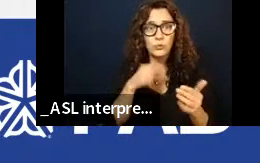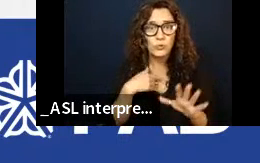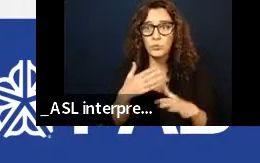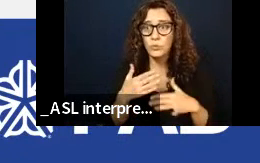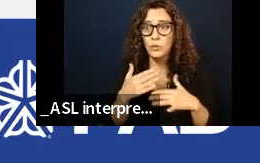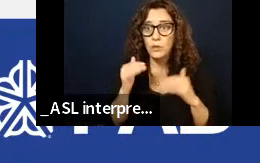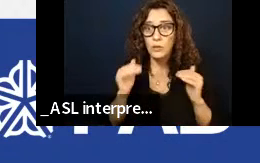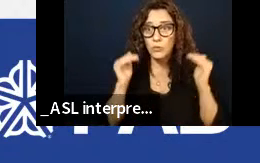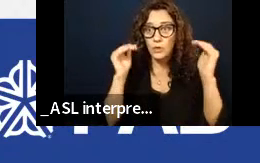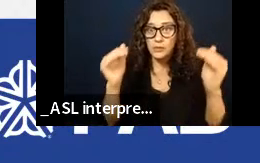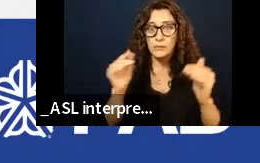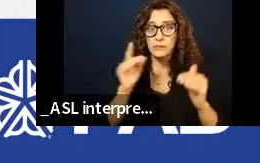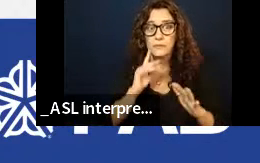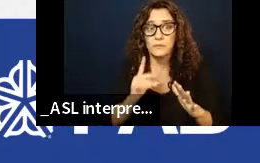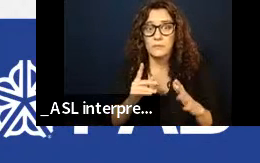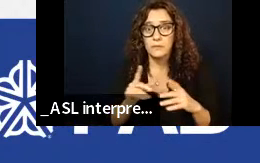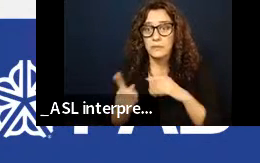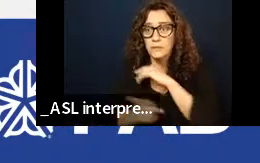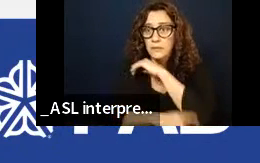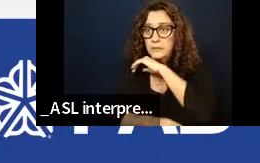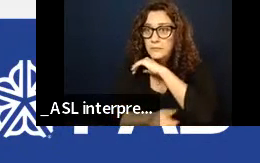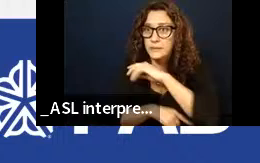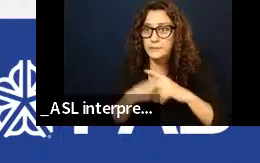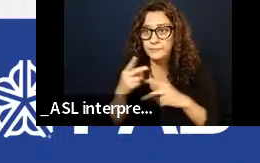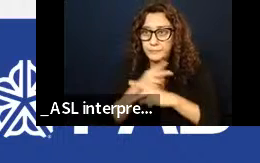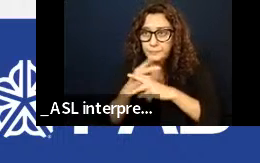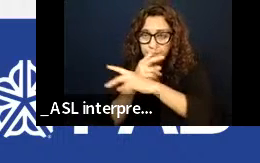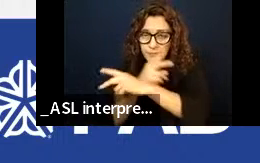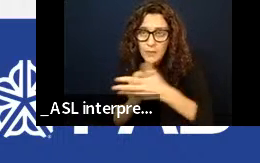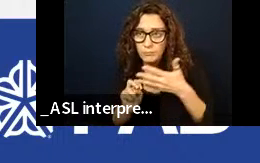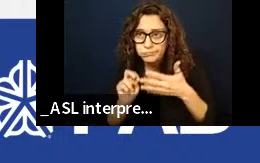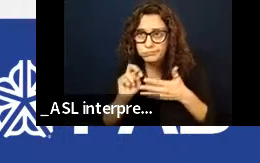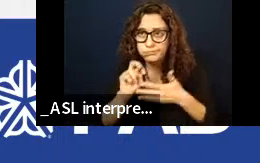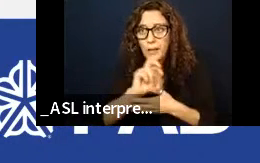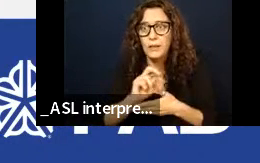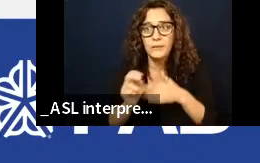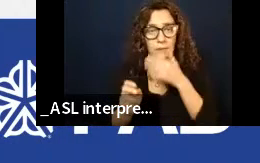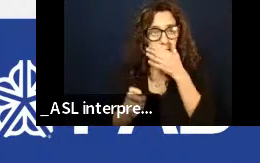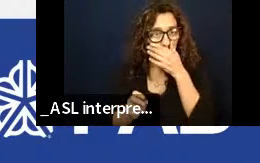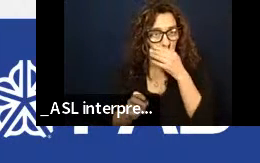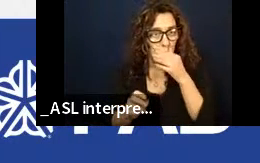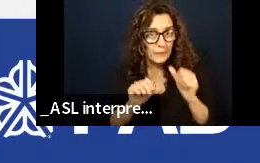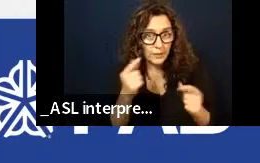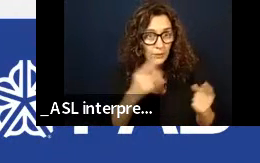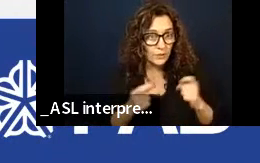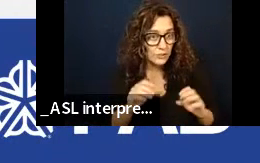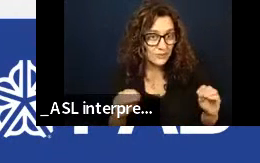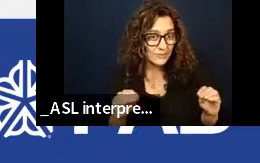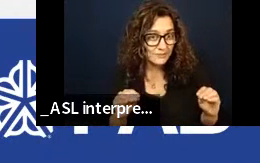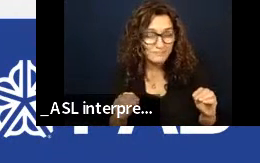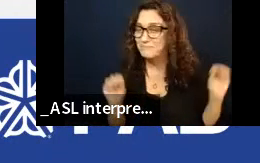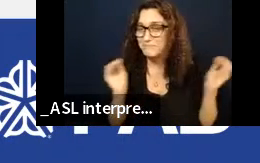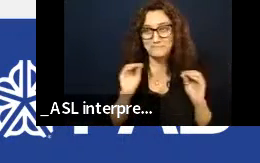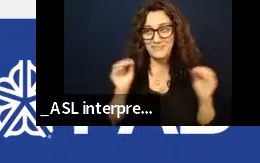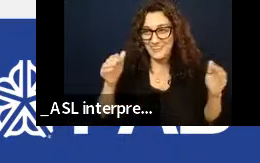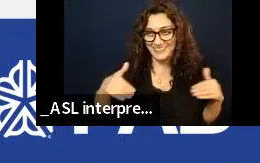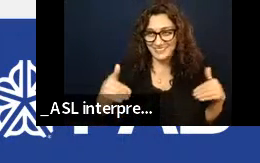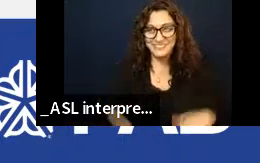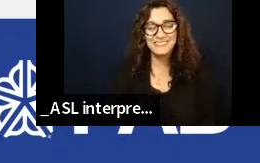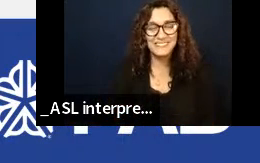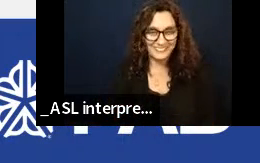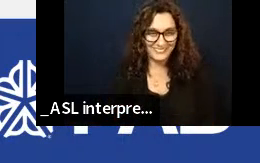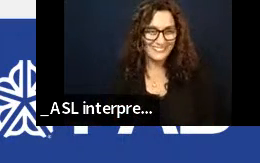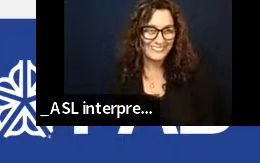in through the chat. None yet? Great. So something I will say,